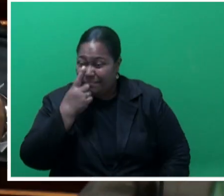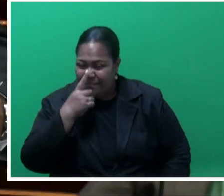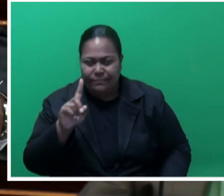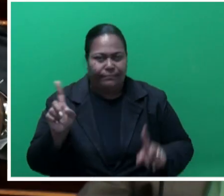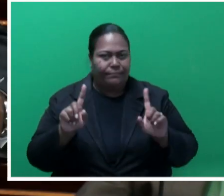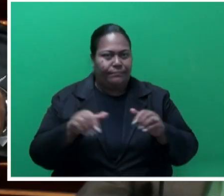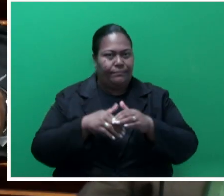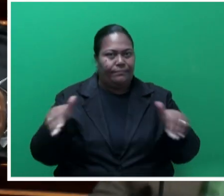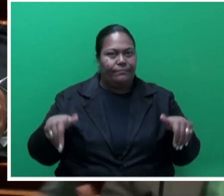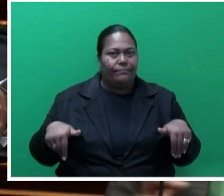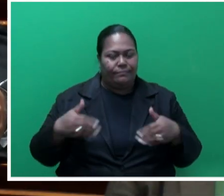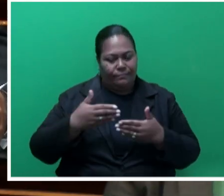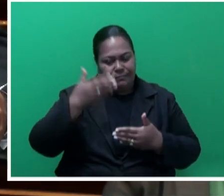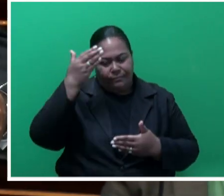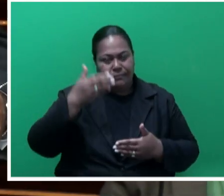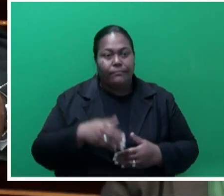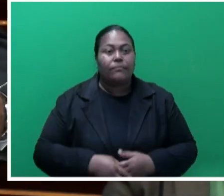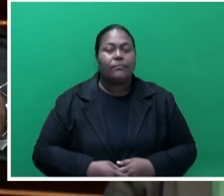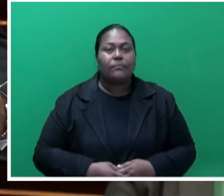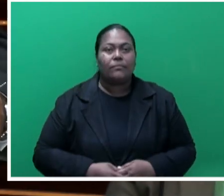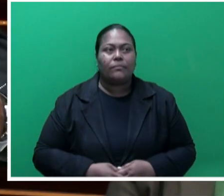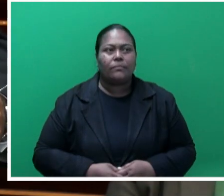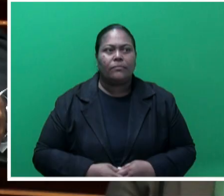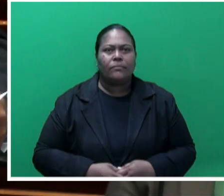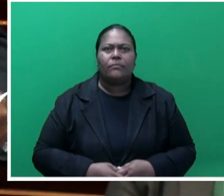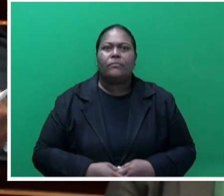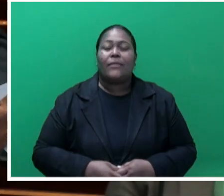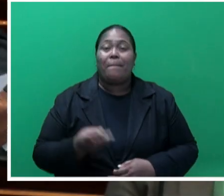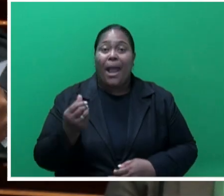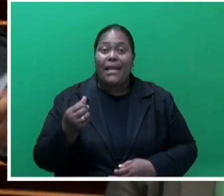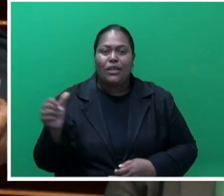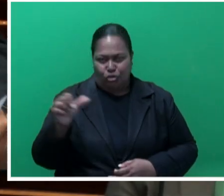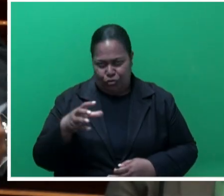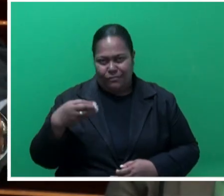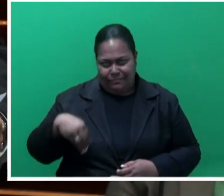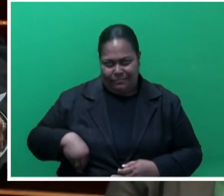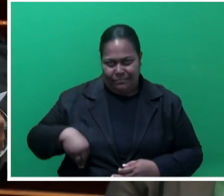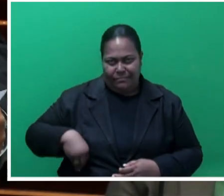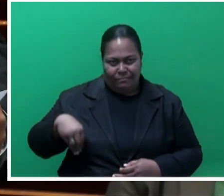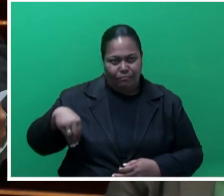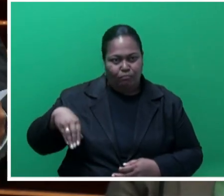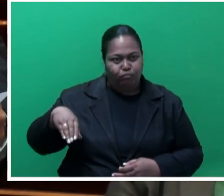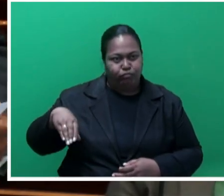Financial standing, the candidate must not be declared bankrupt. And